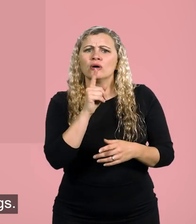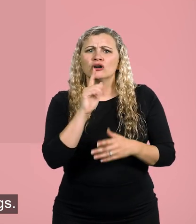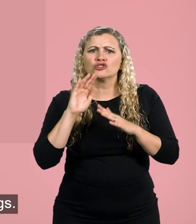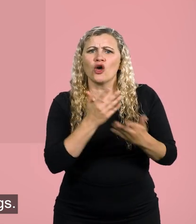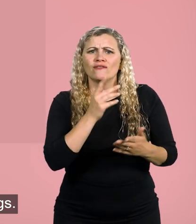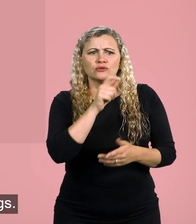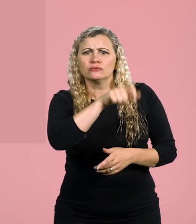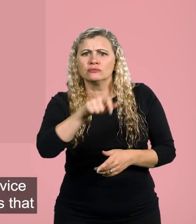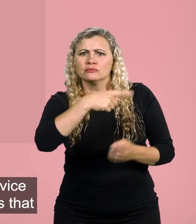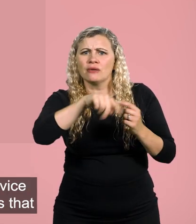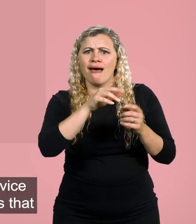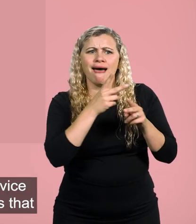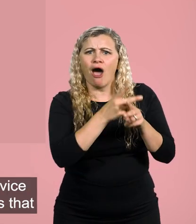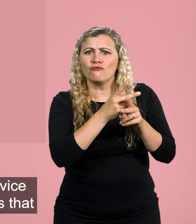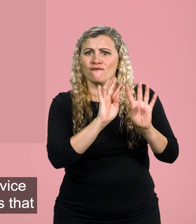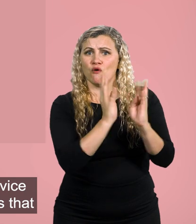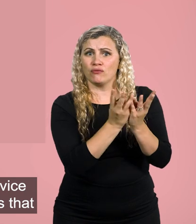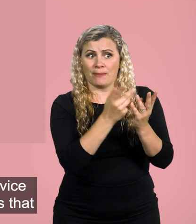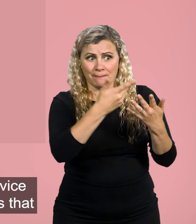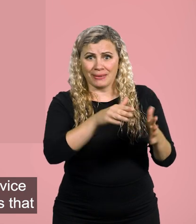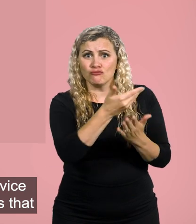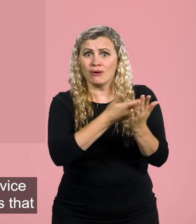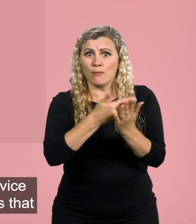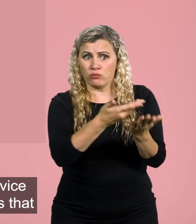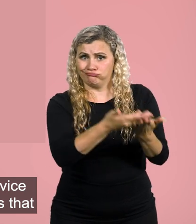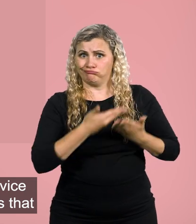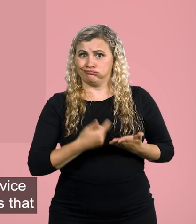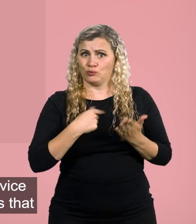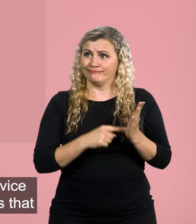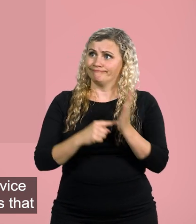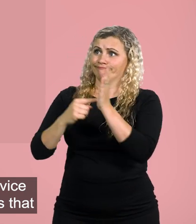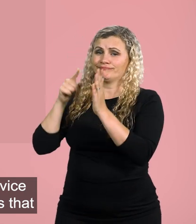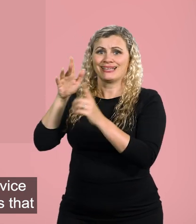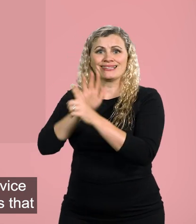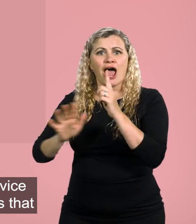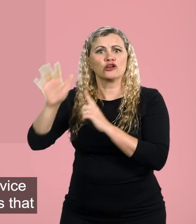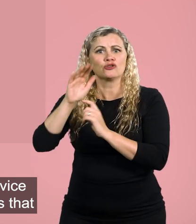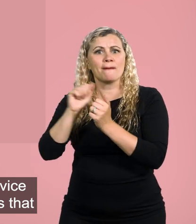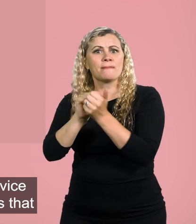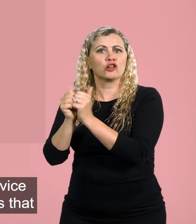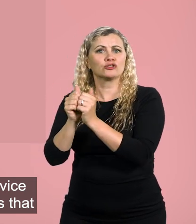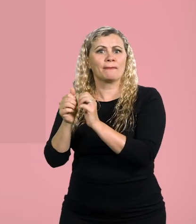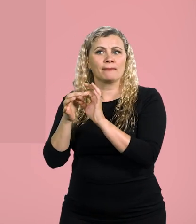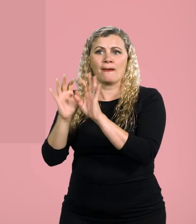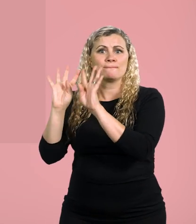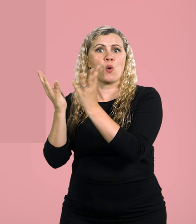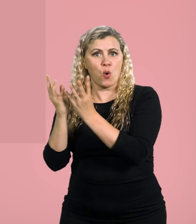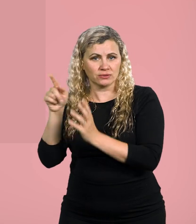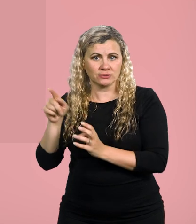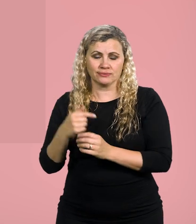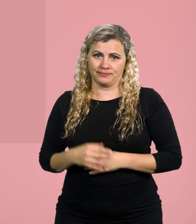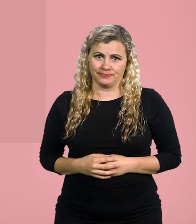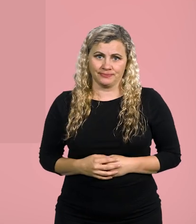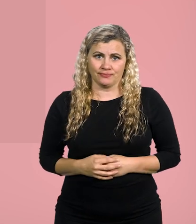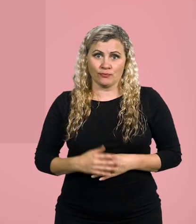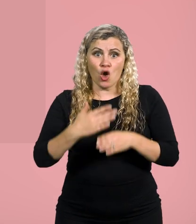in meetings we would also like to thank our service user and care forum for the report that we presented